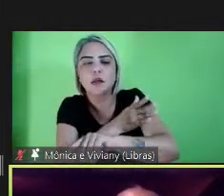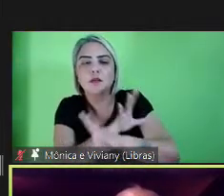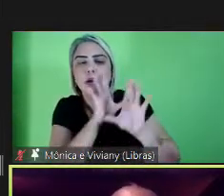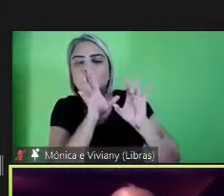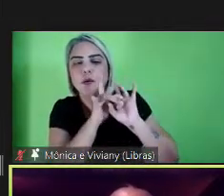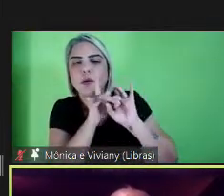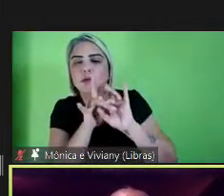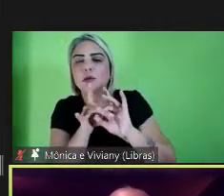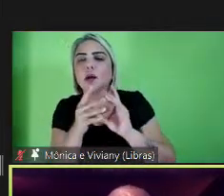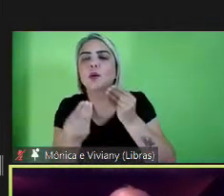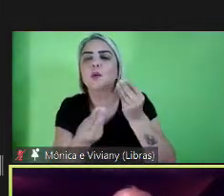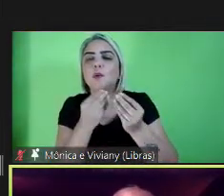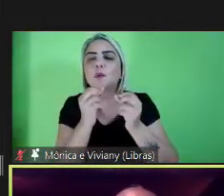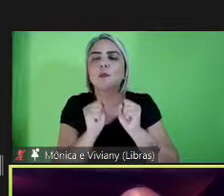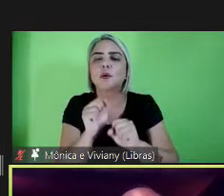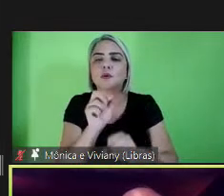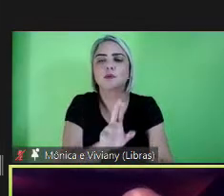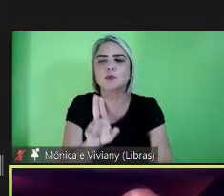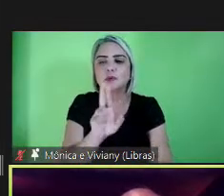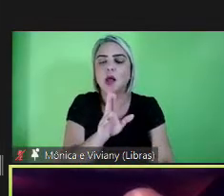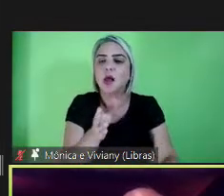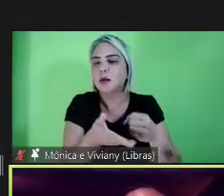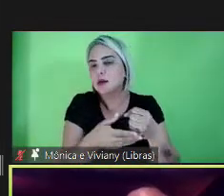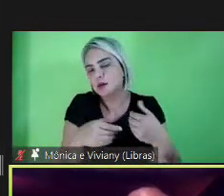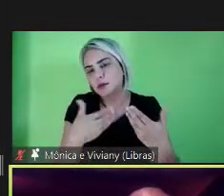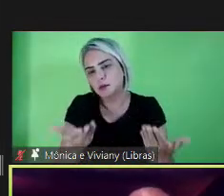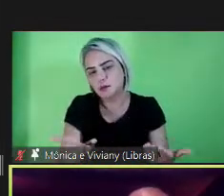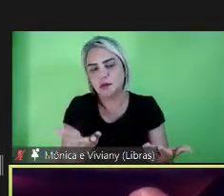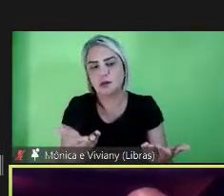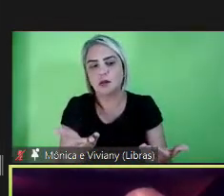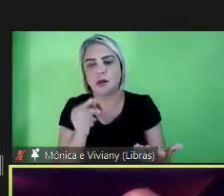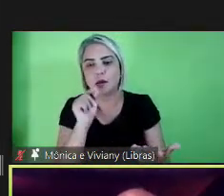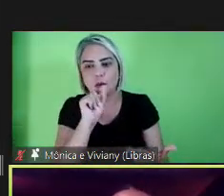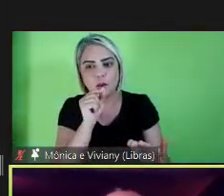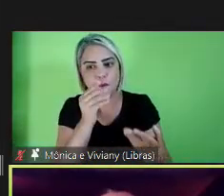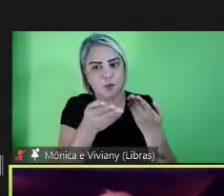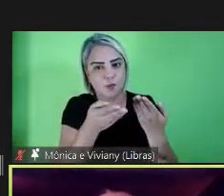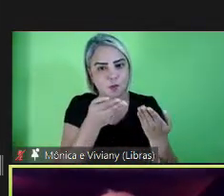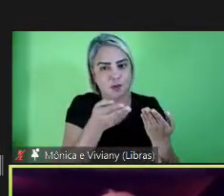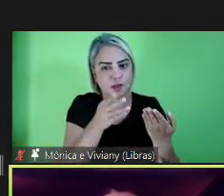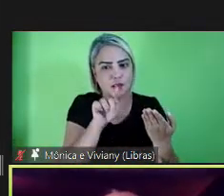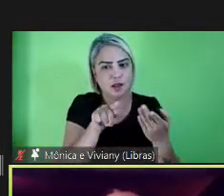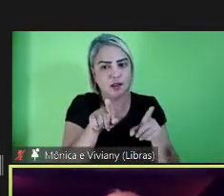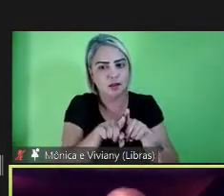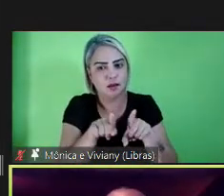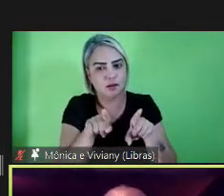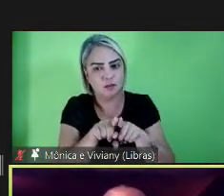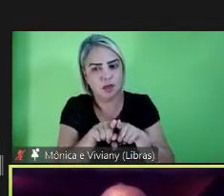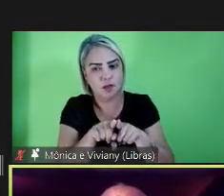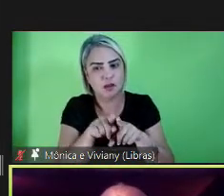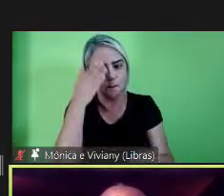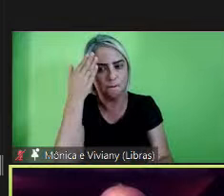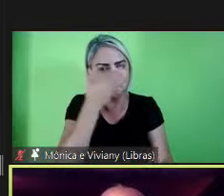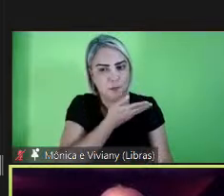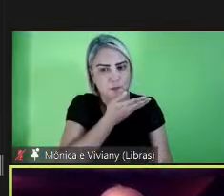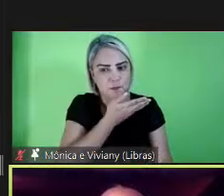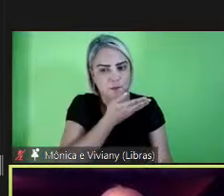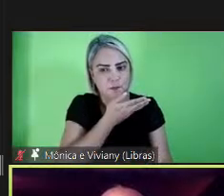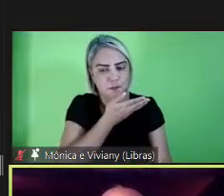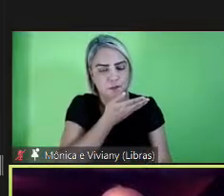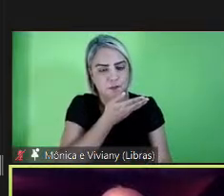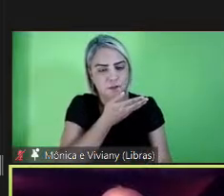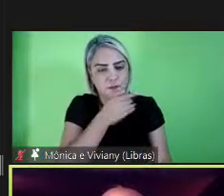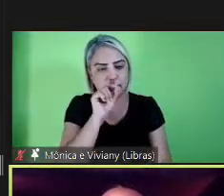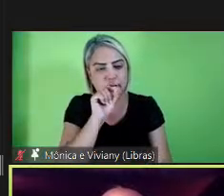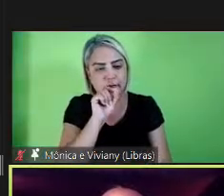And essentially, when it comes down to it, in addition to evidence, it's what works.